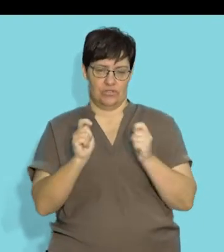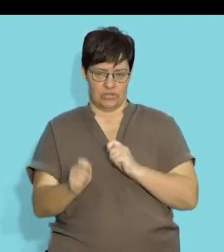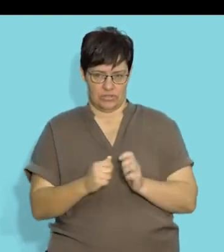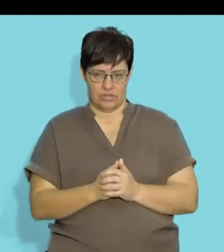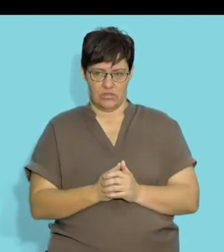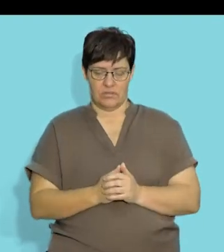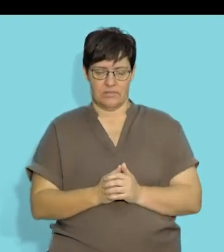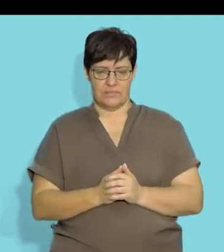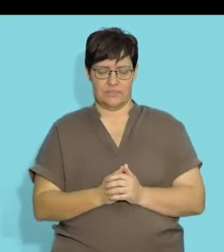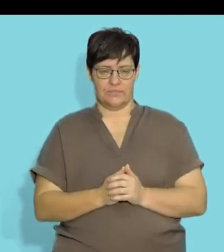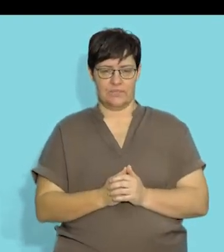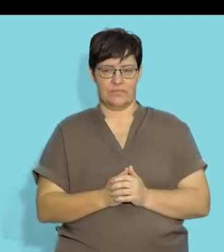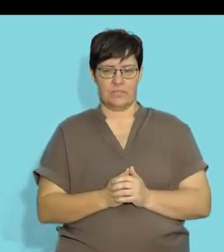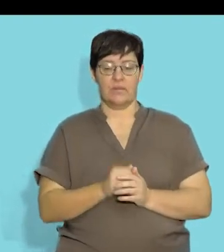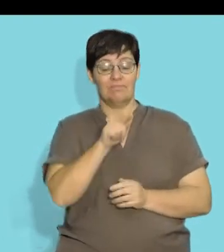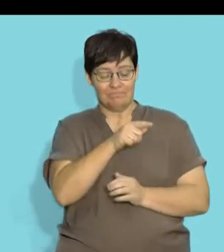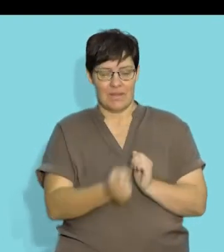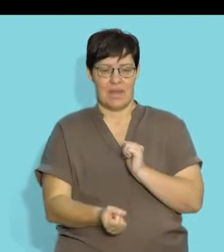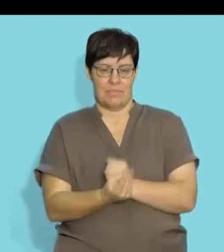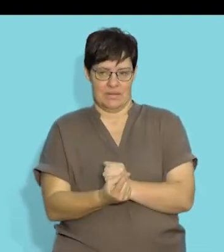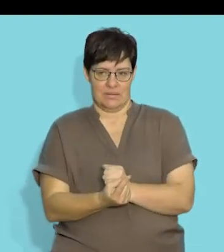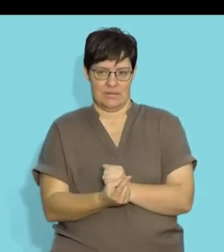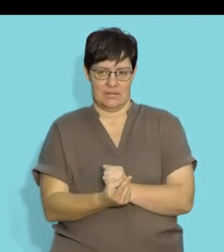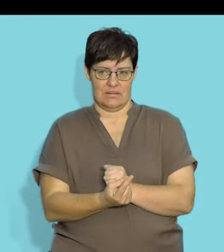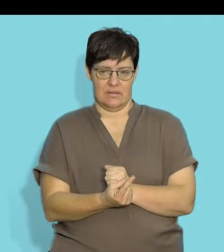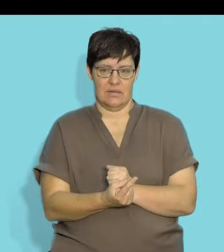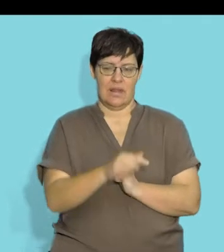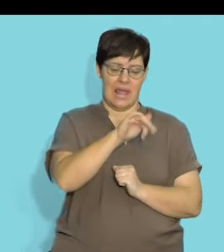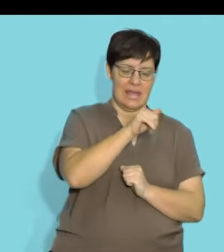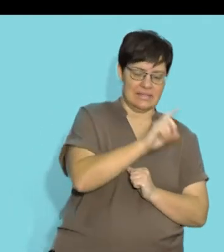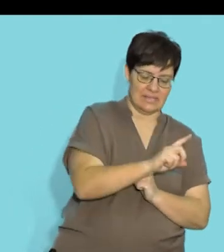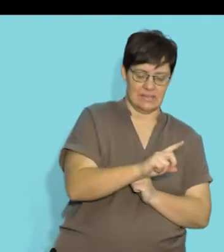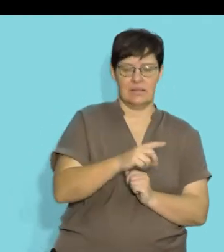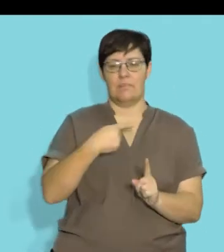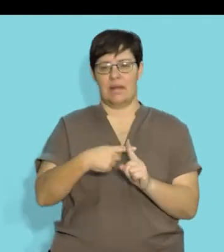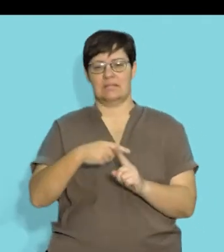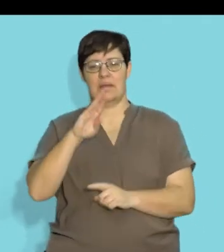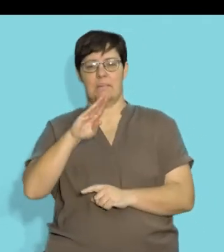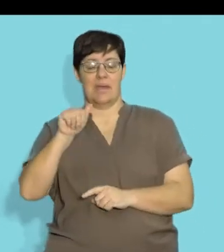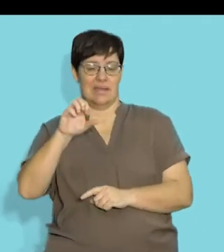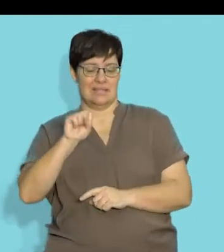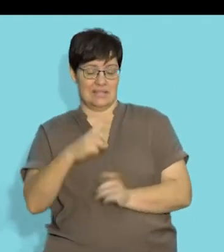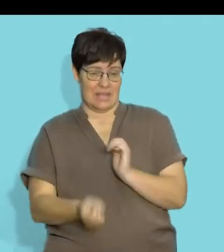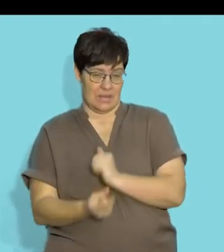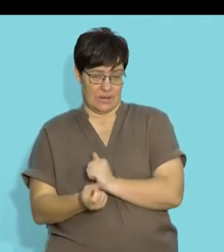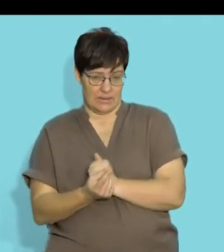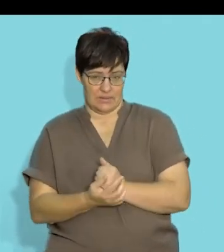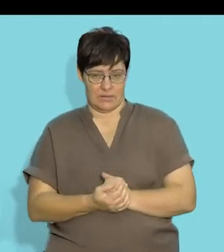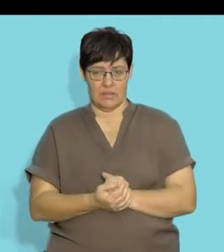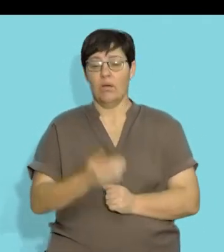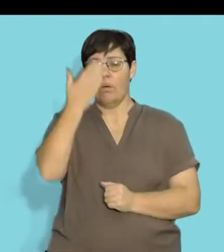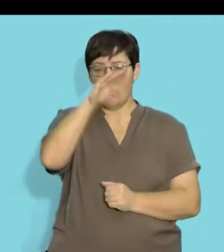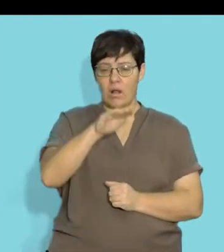Okay, so this has to do with pH change when this reaction between an acid and a base occurs. Okay, we